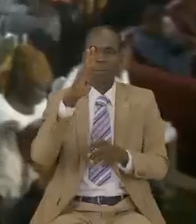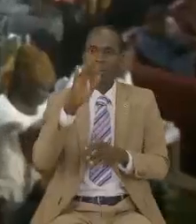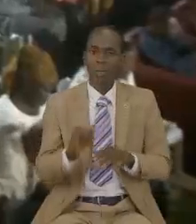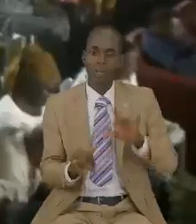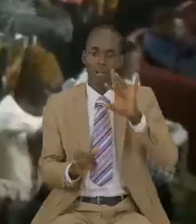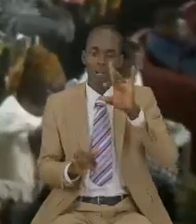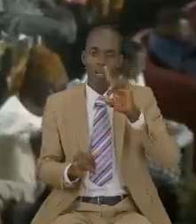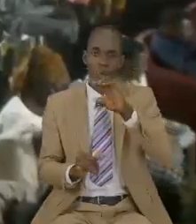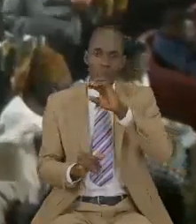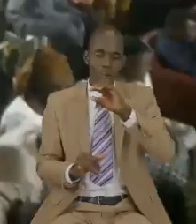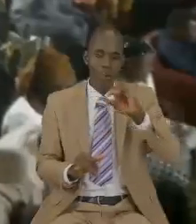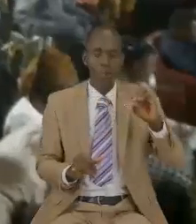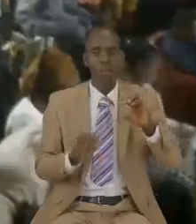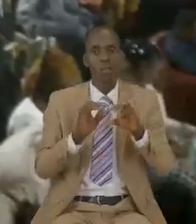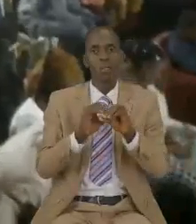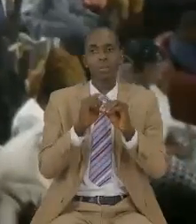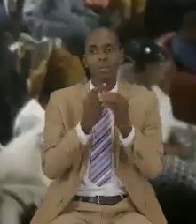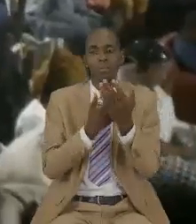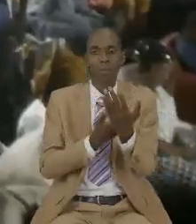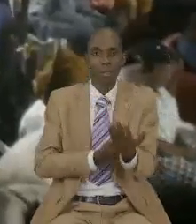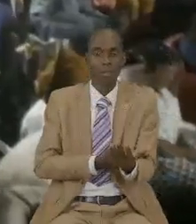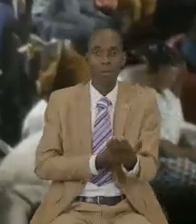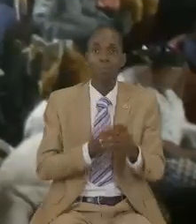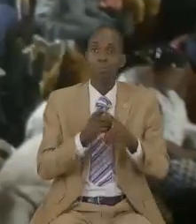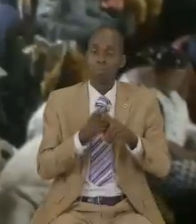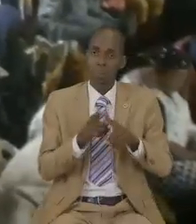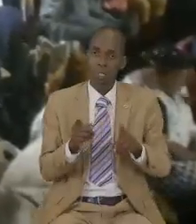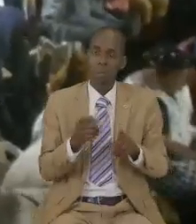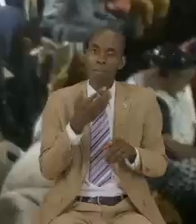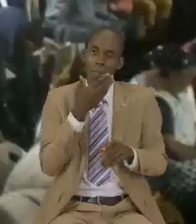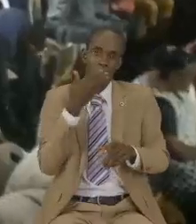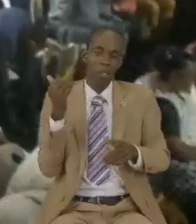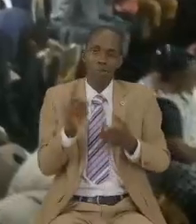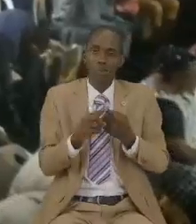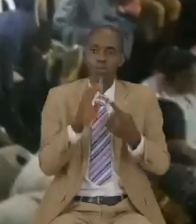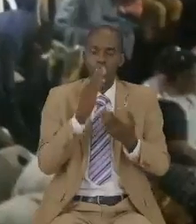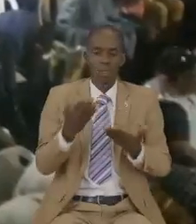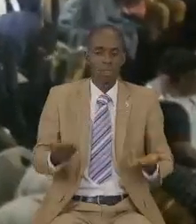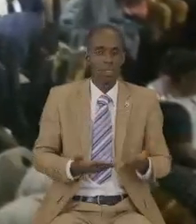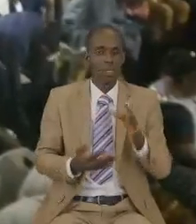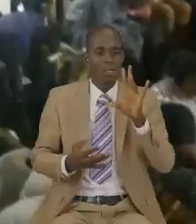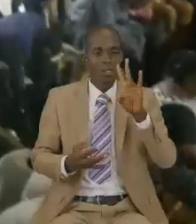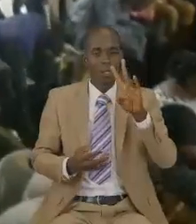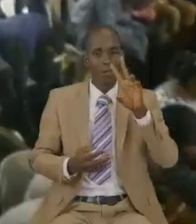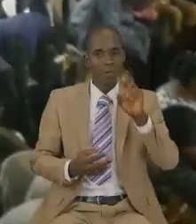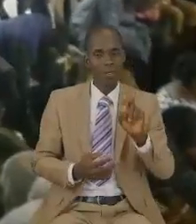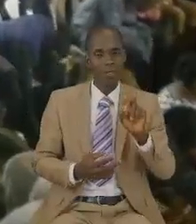tomorrow morning. But we'll be here 7:30. We'll start